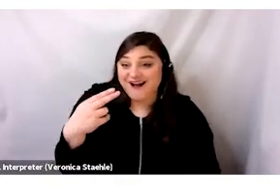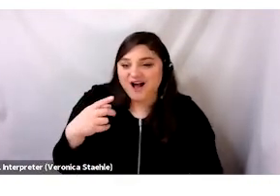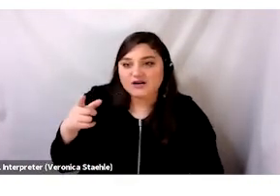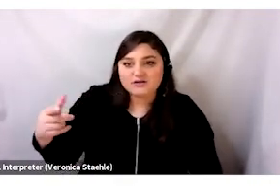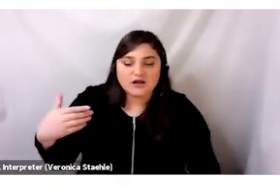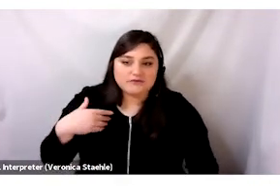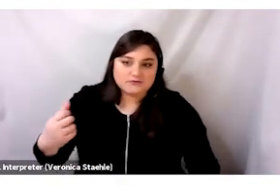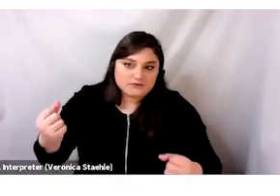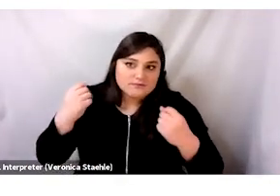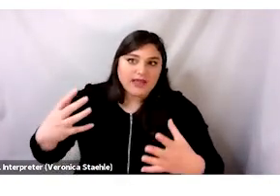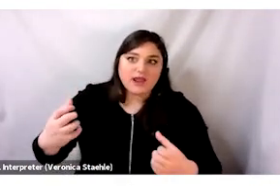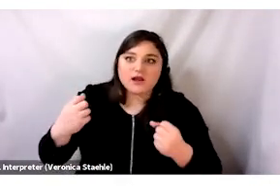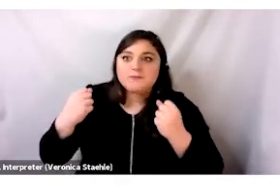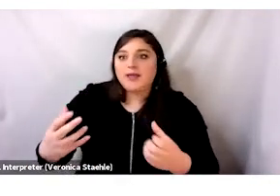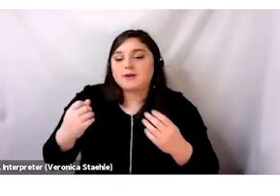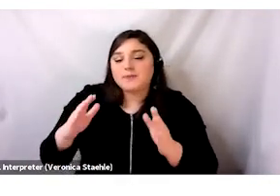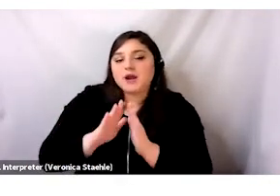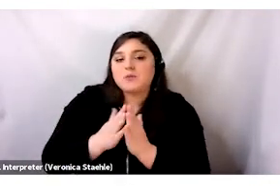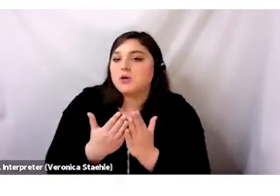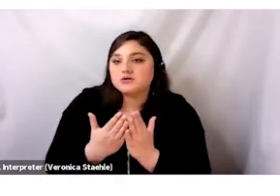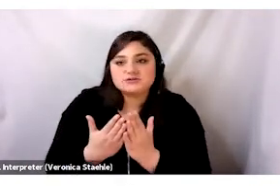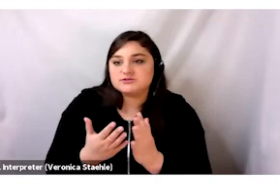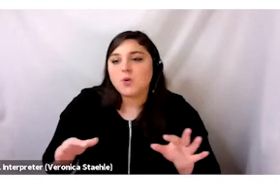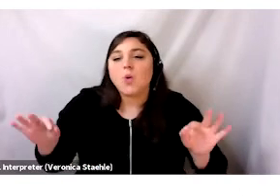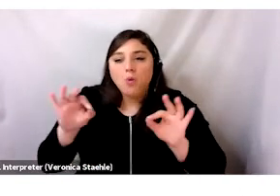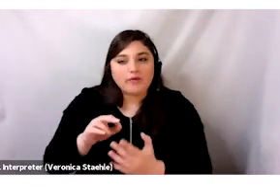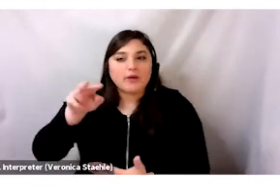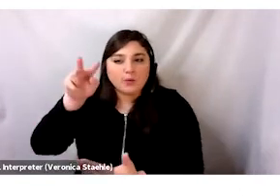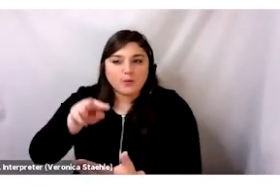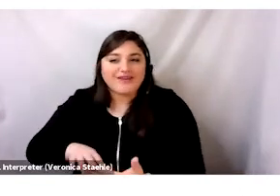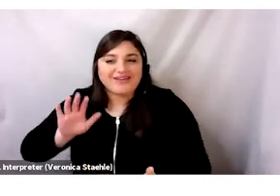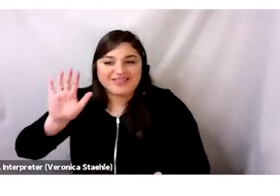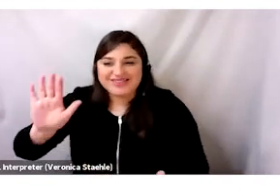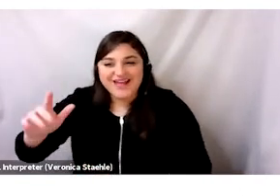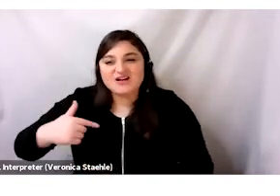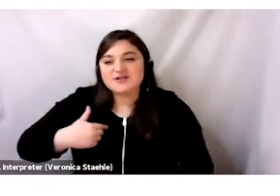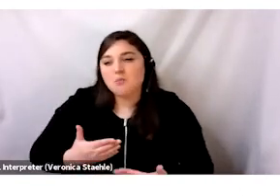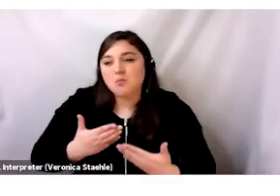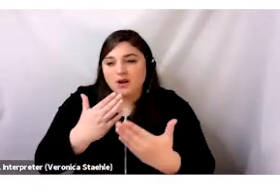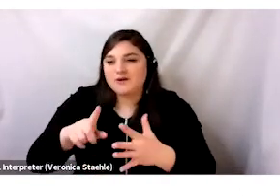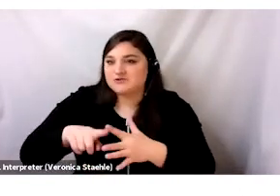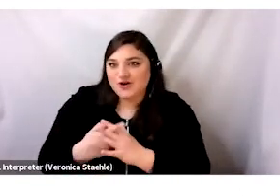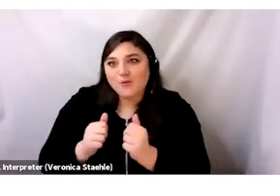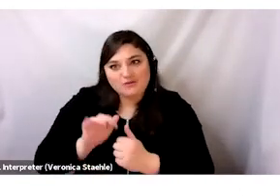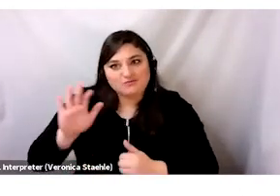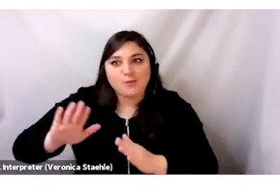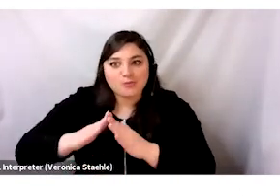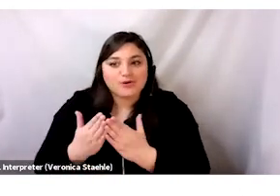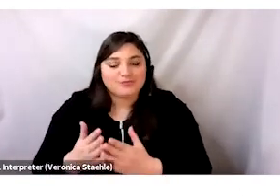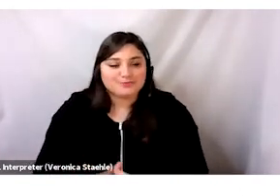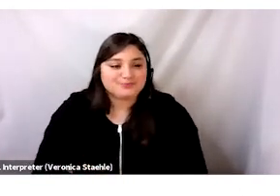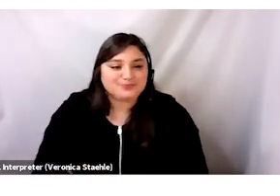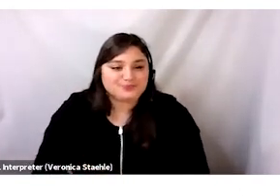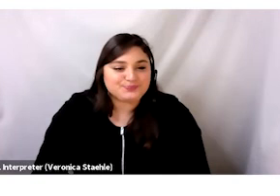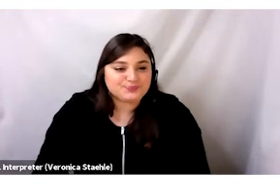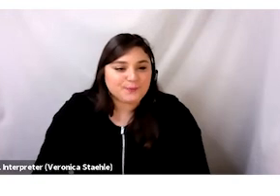Thich Nhat Hanh has authored dozens and dozens of books. So I think that would be a really great place